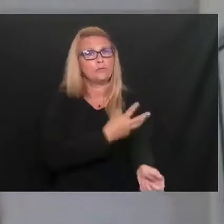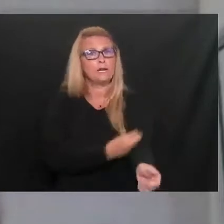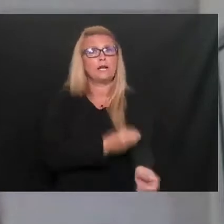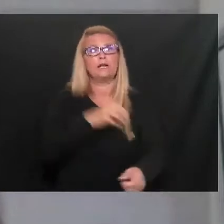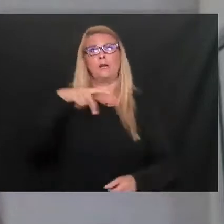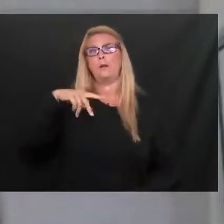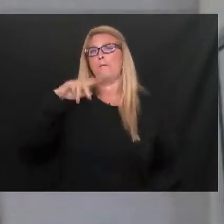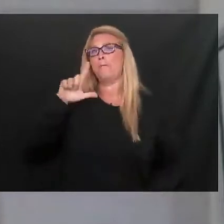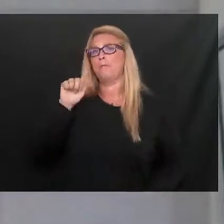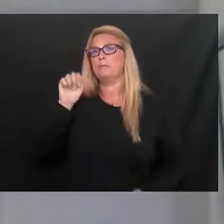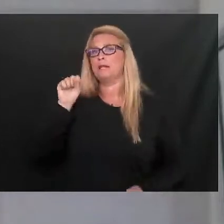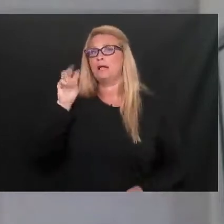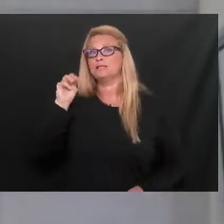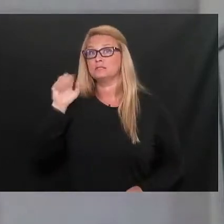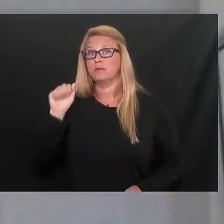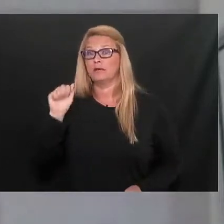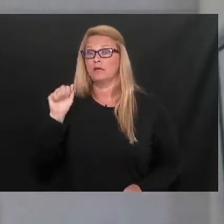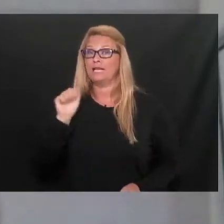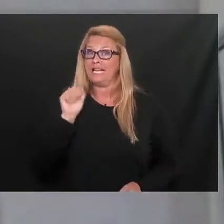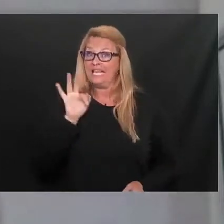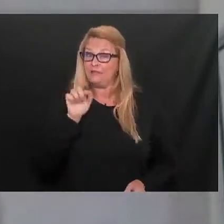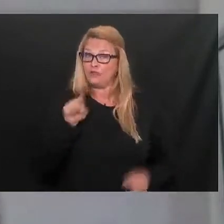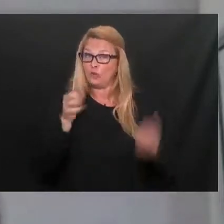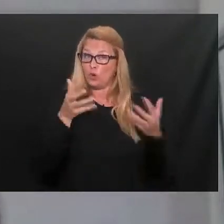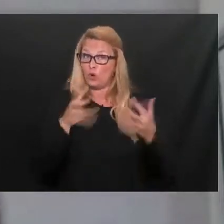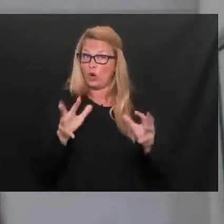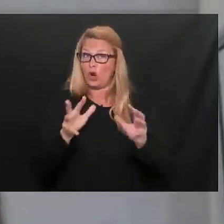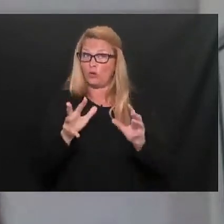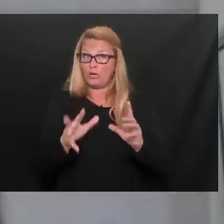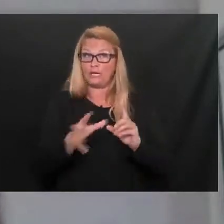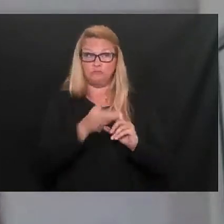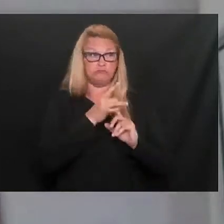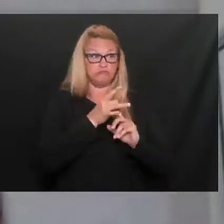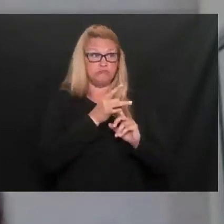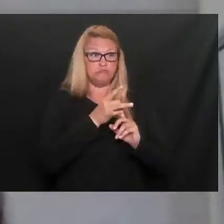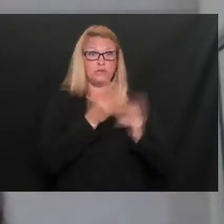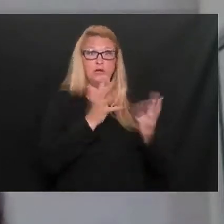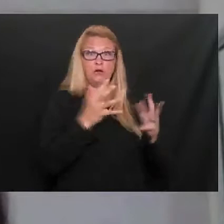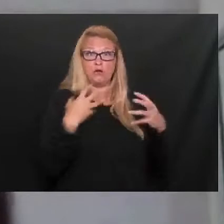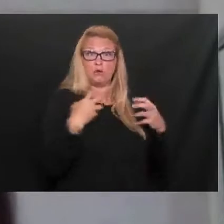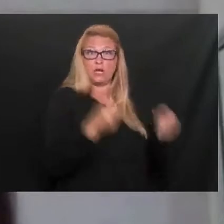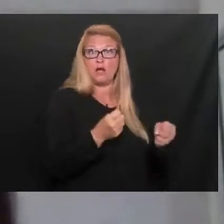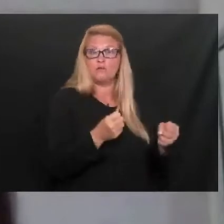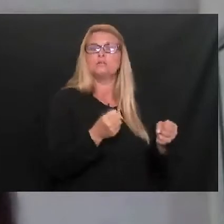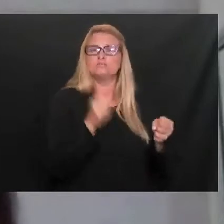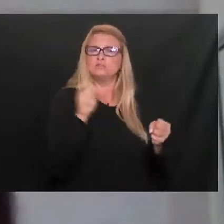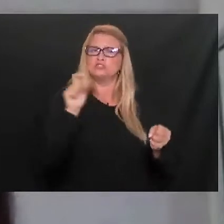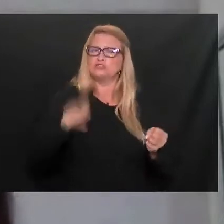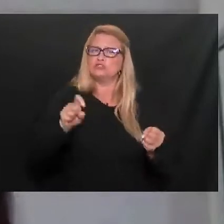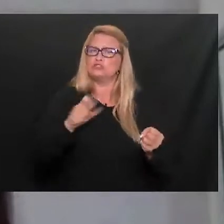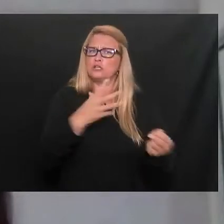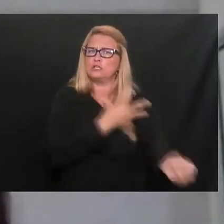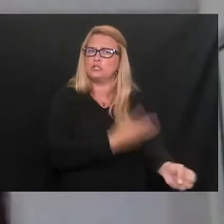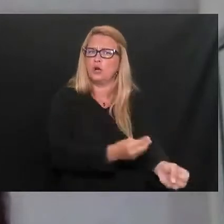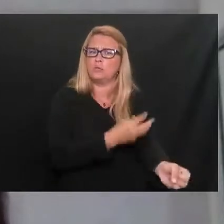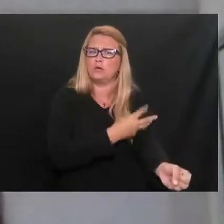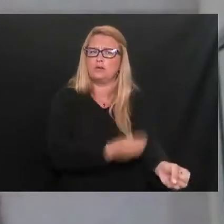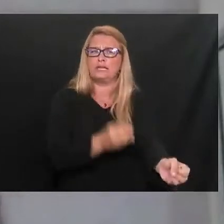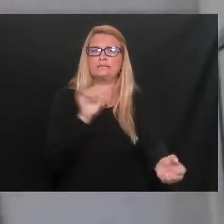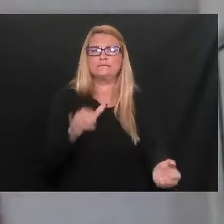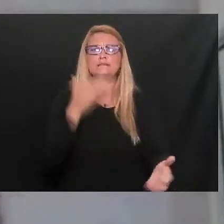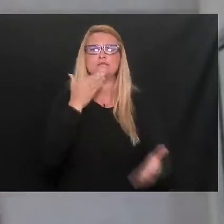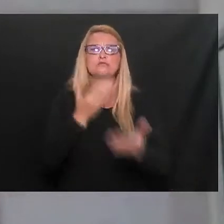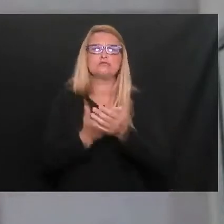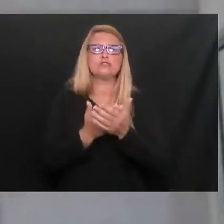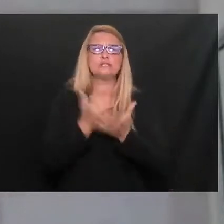also, if you've had COVID-19, is important for the antibodies. So if you haven't ever donated blood, it is a good thing to do. So you can call